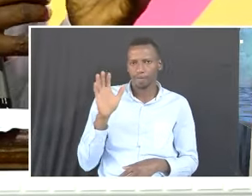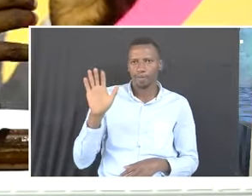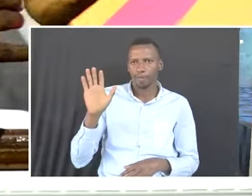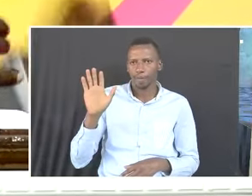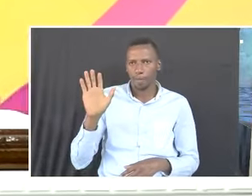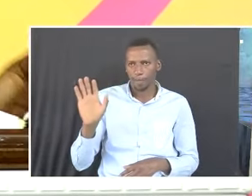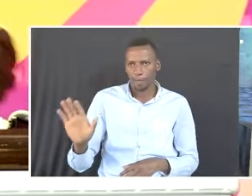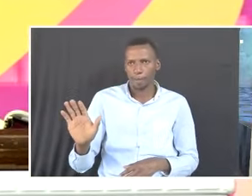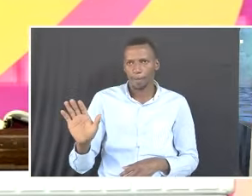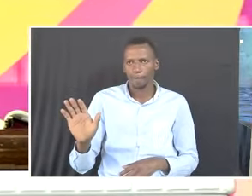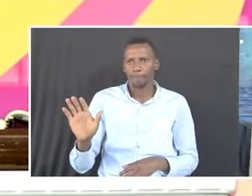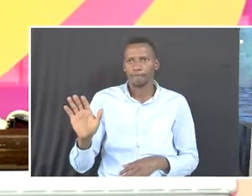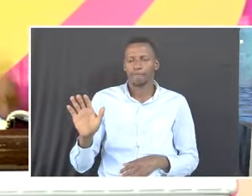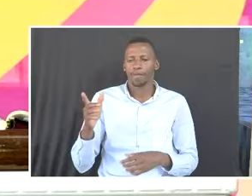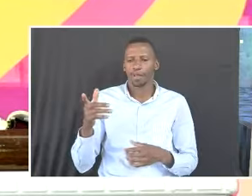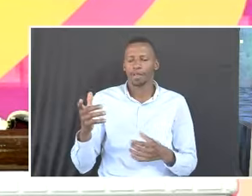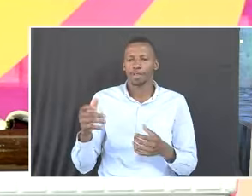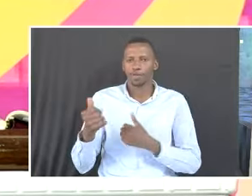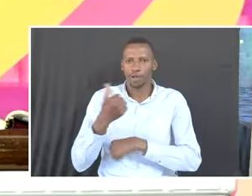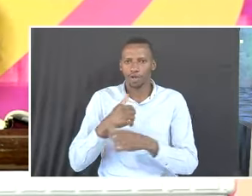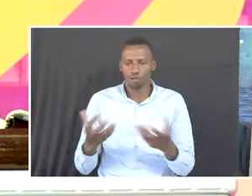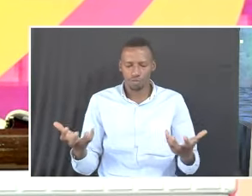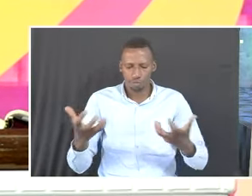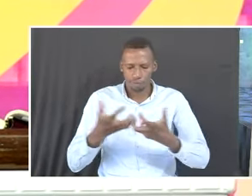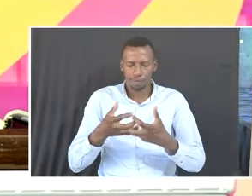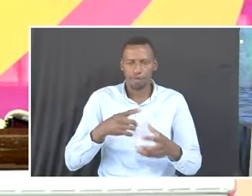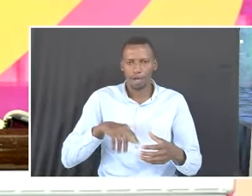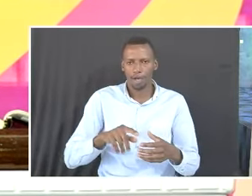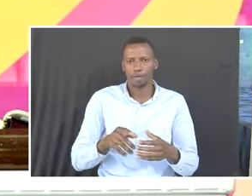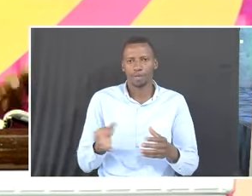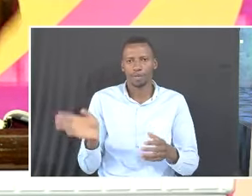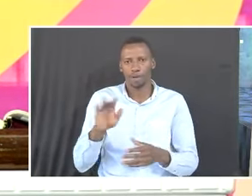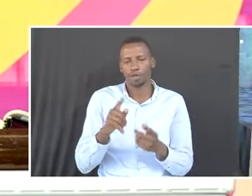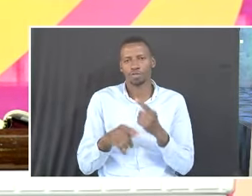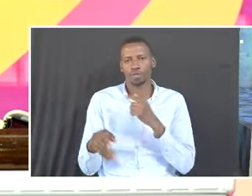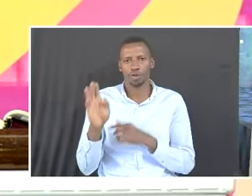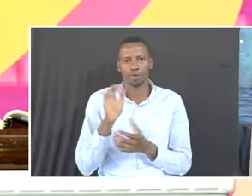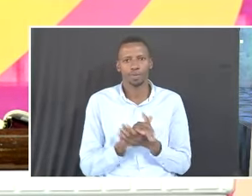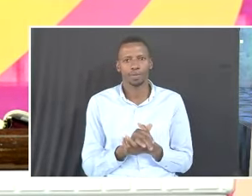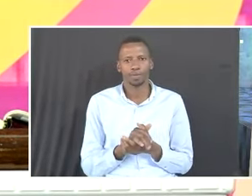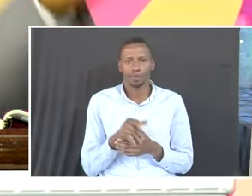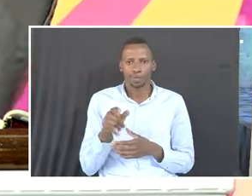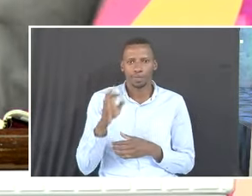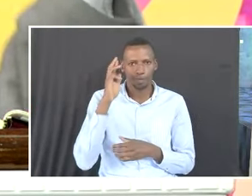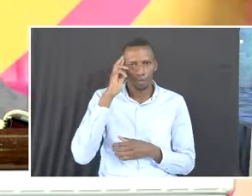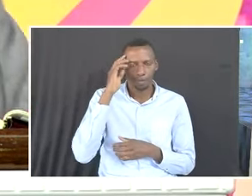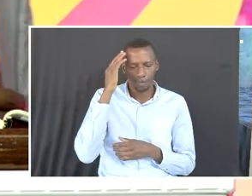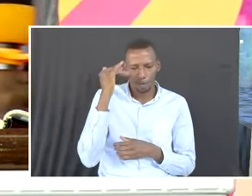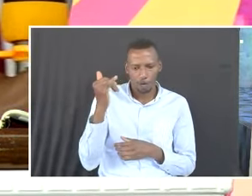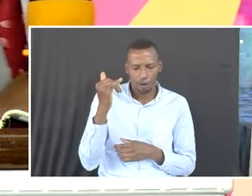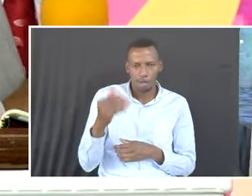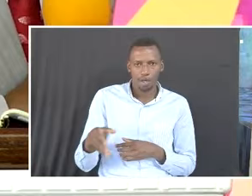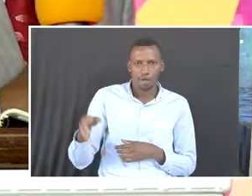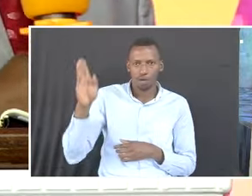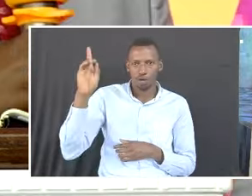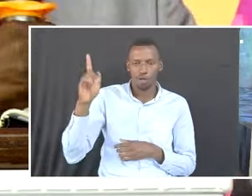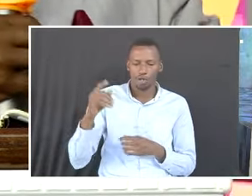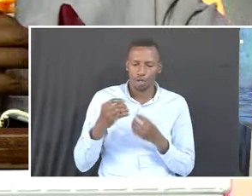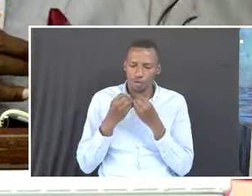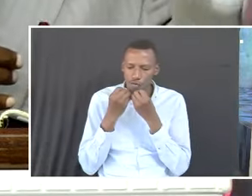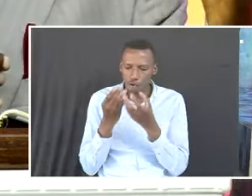has reconciled us to God again. Reason why God told